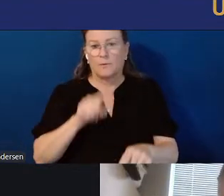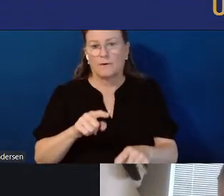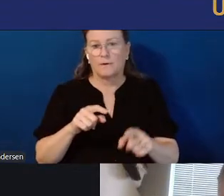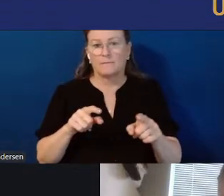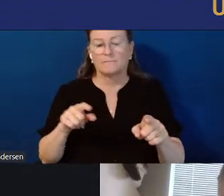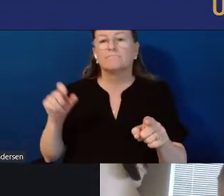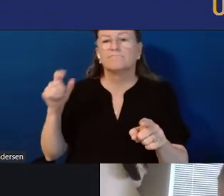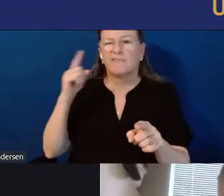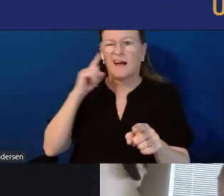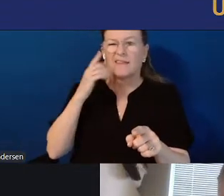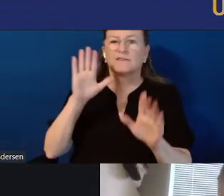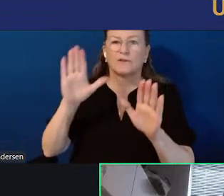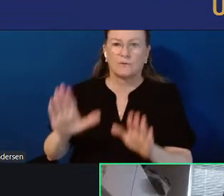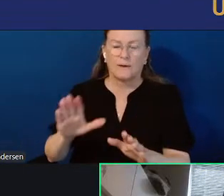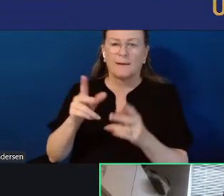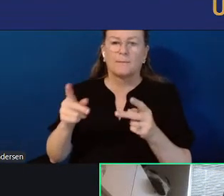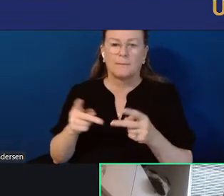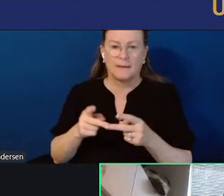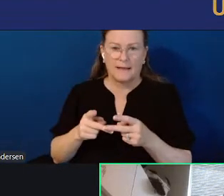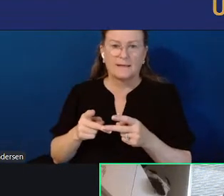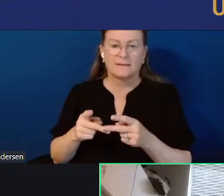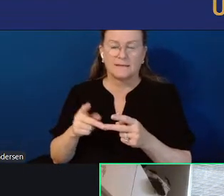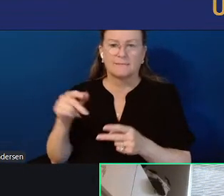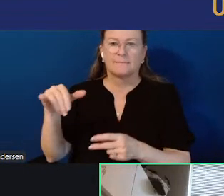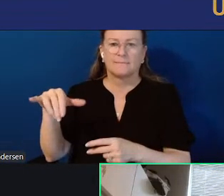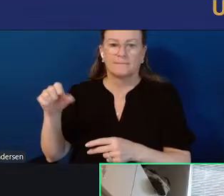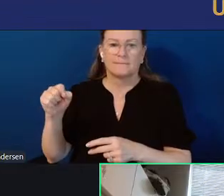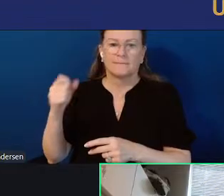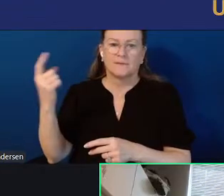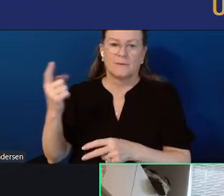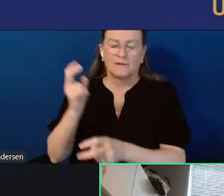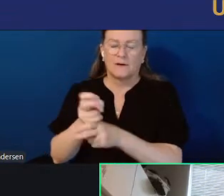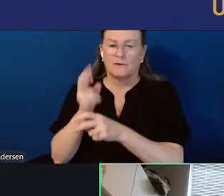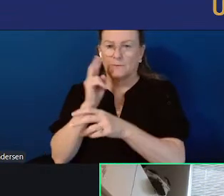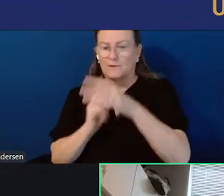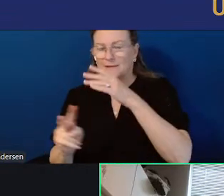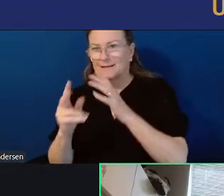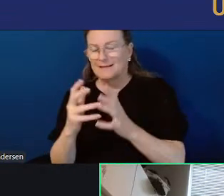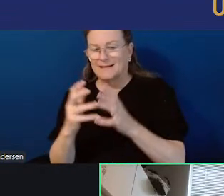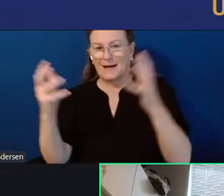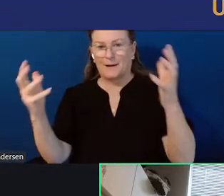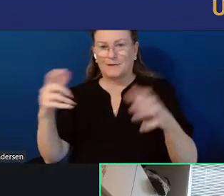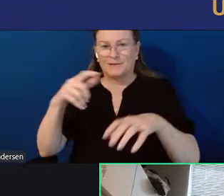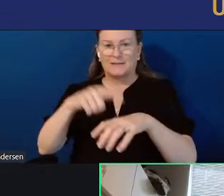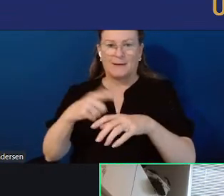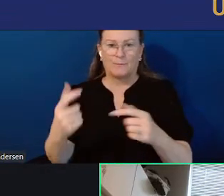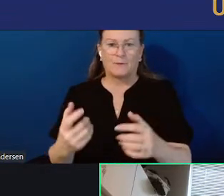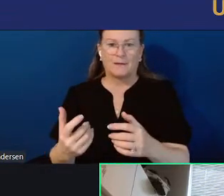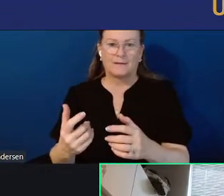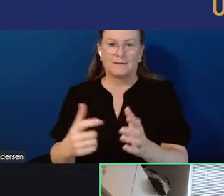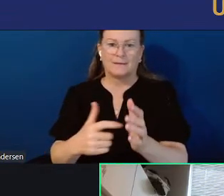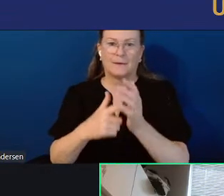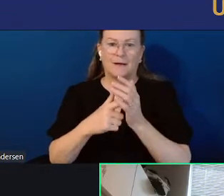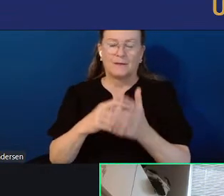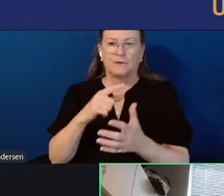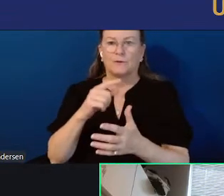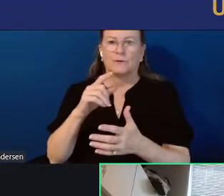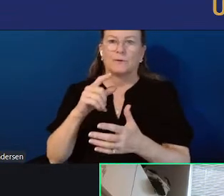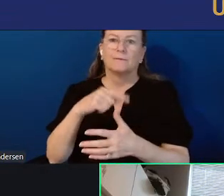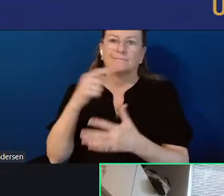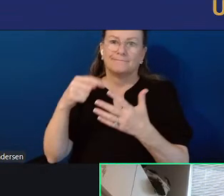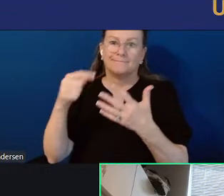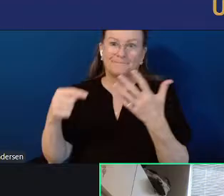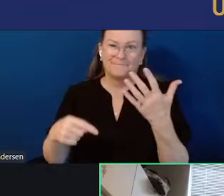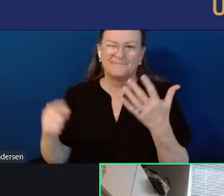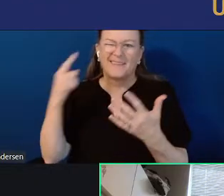Yeah, I think that's a great place for that to fit on the agenda. It's always hard to predict how much time it's going to take to move through these, but I think that's a safe